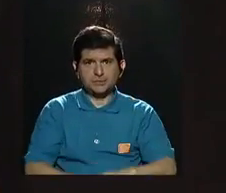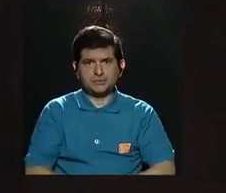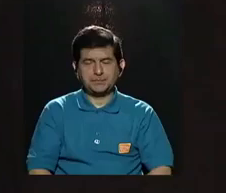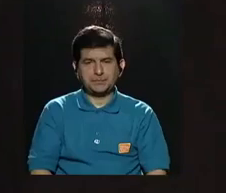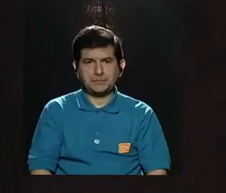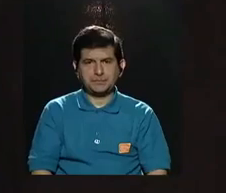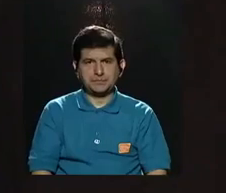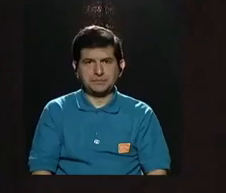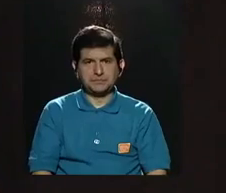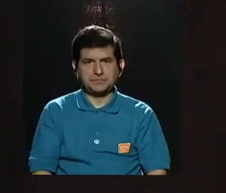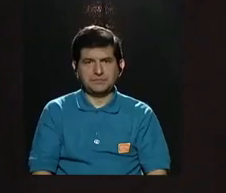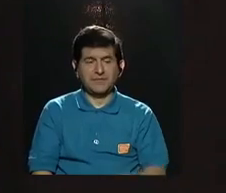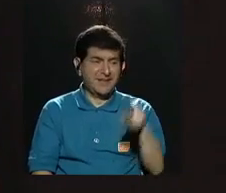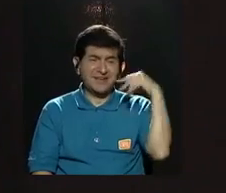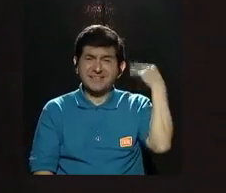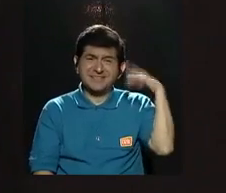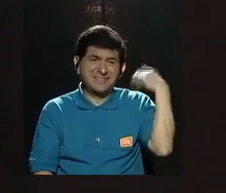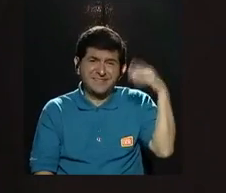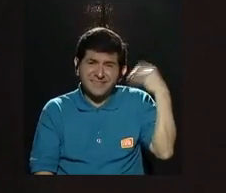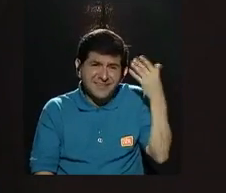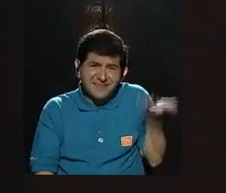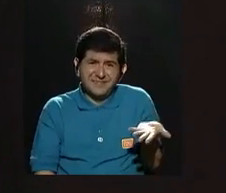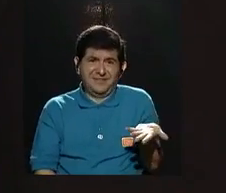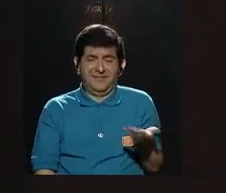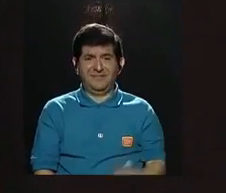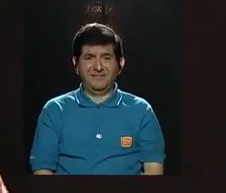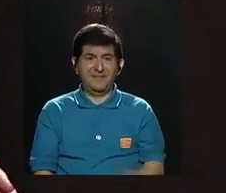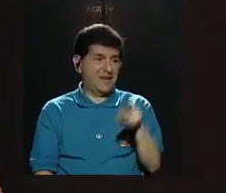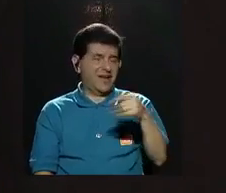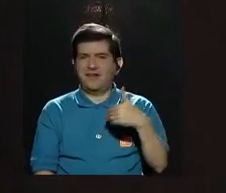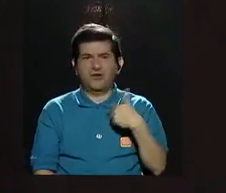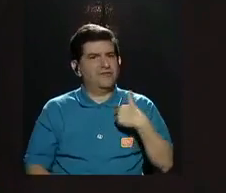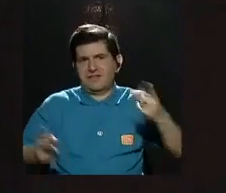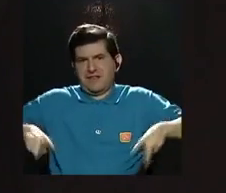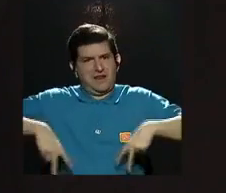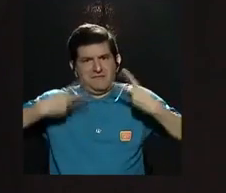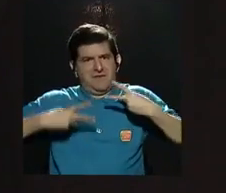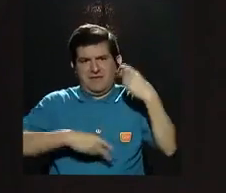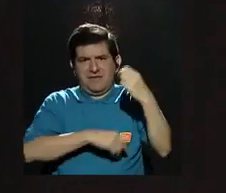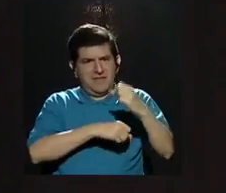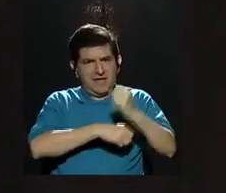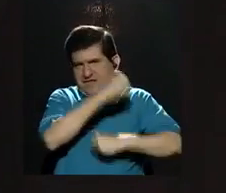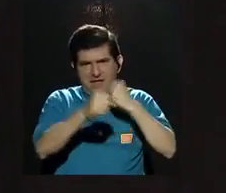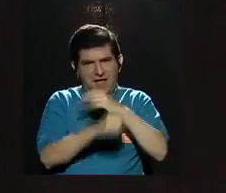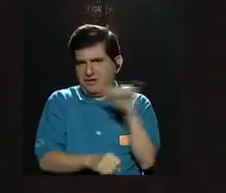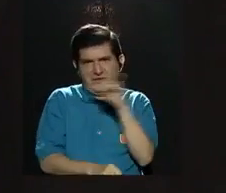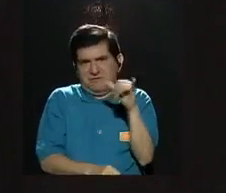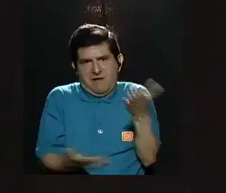And that's kind of ridiculous, because he's not going to be around for 175 years anyway.